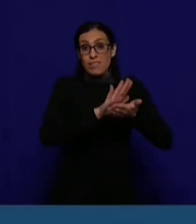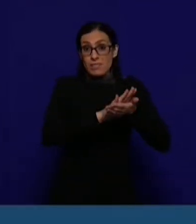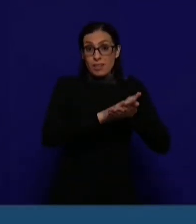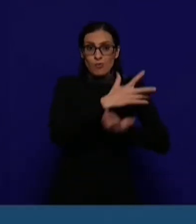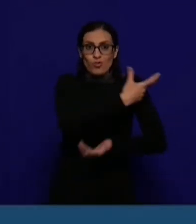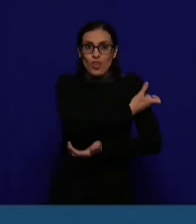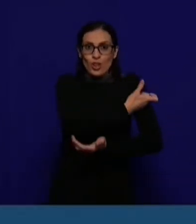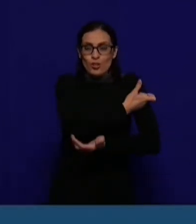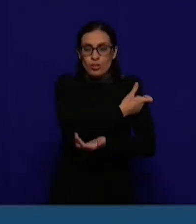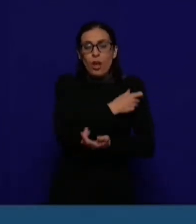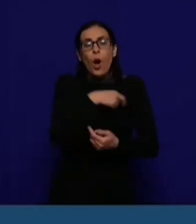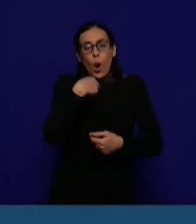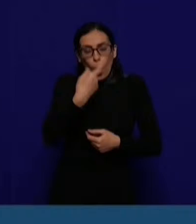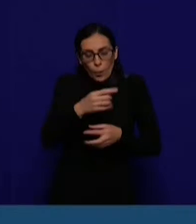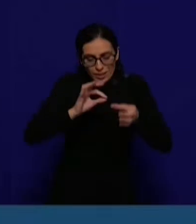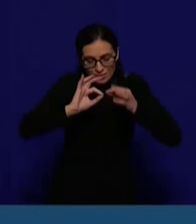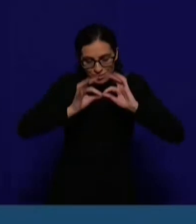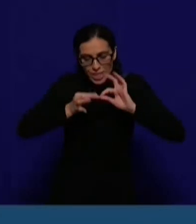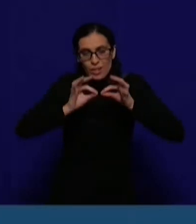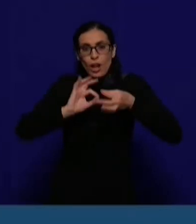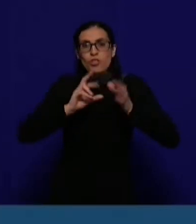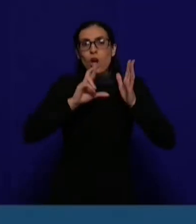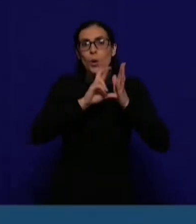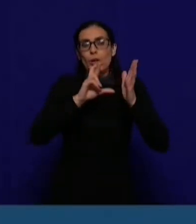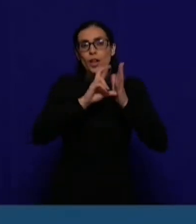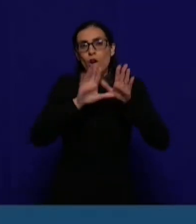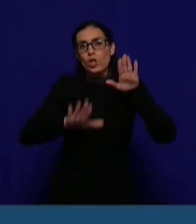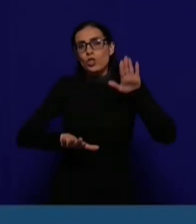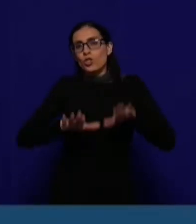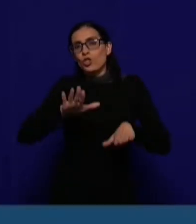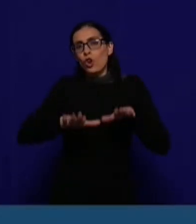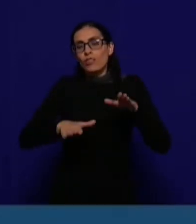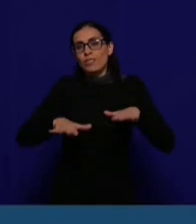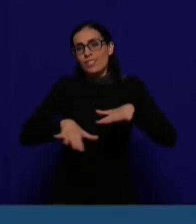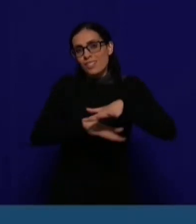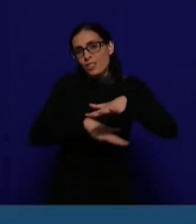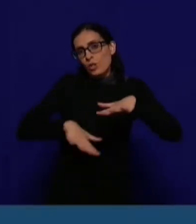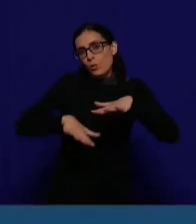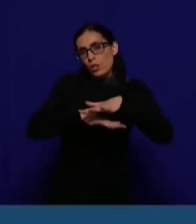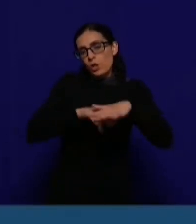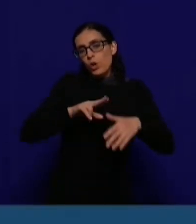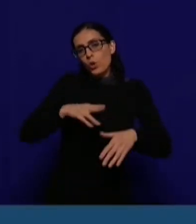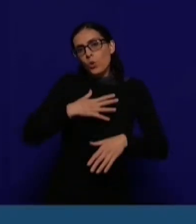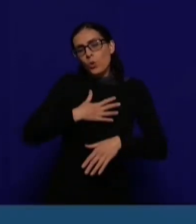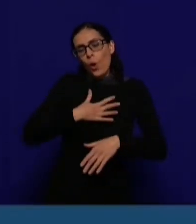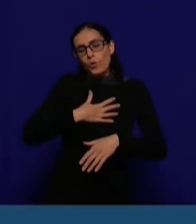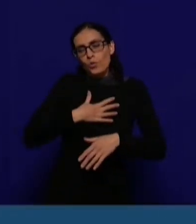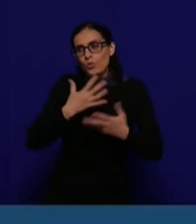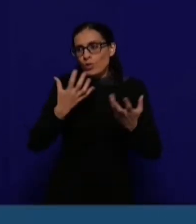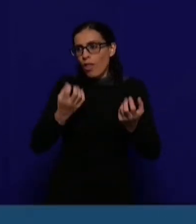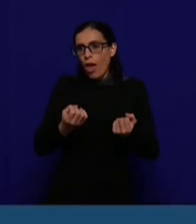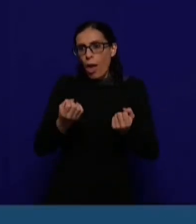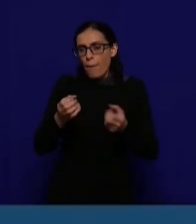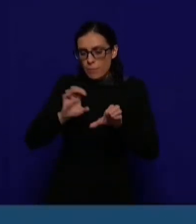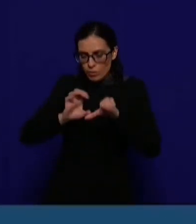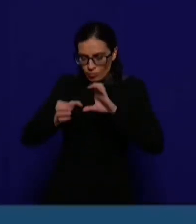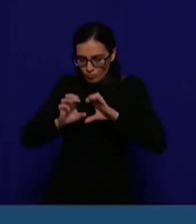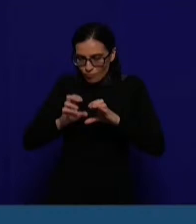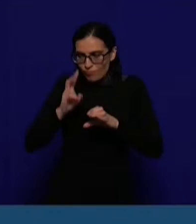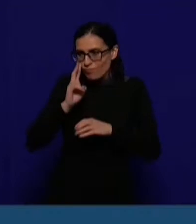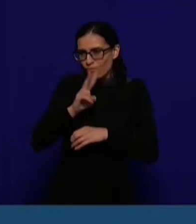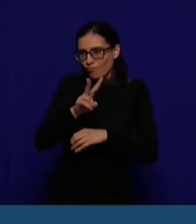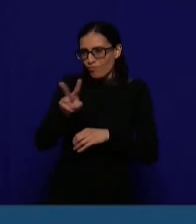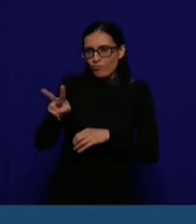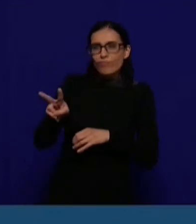naddattaw il-miżuri tagħna bħalma dejjem għamilna skont is-sitwazzjoni u skont kif nħossu li inti mill-evidenza tara kif